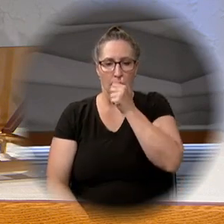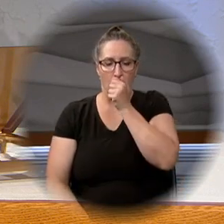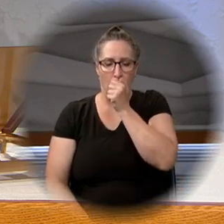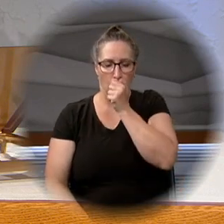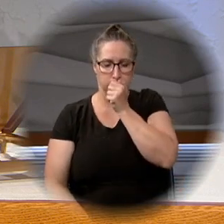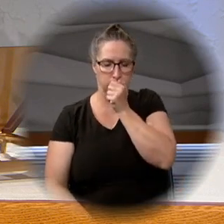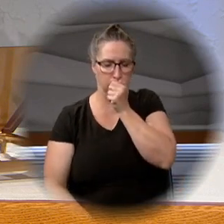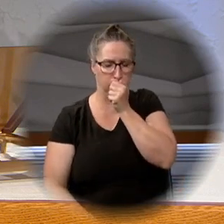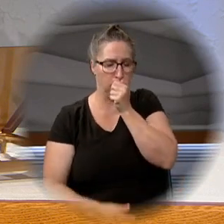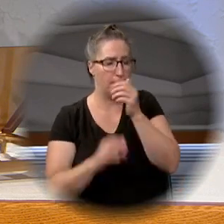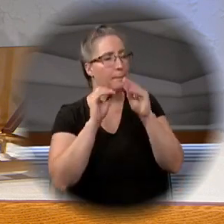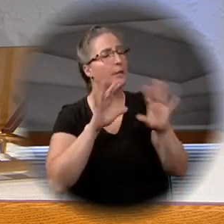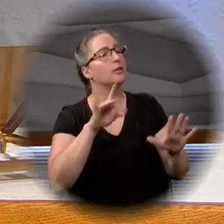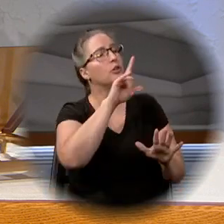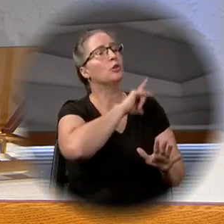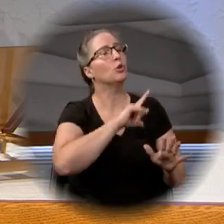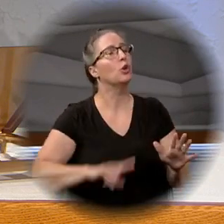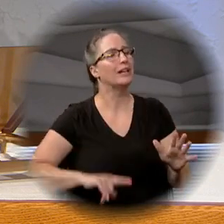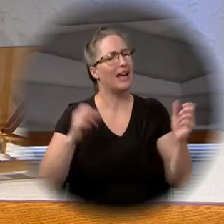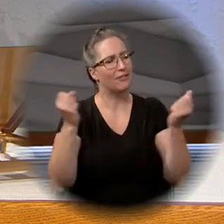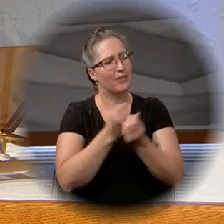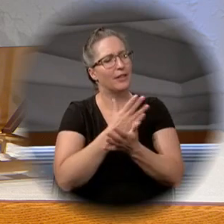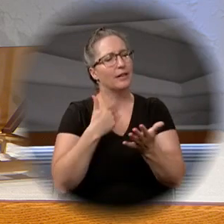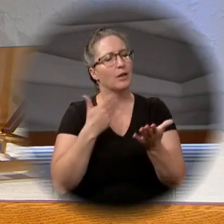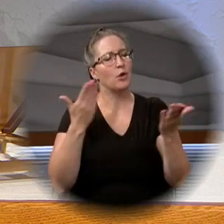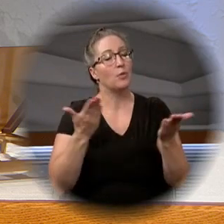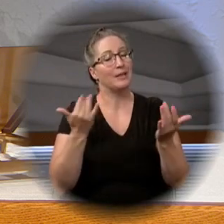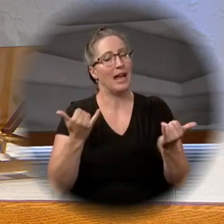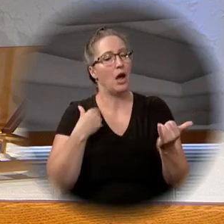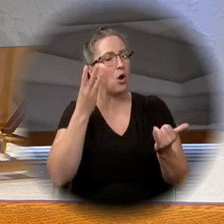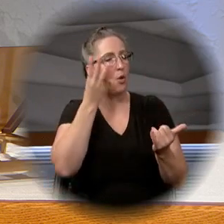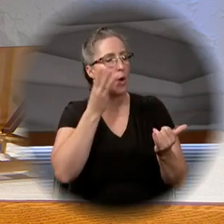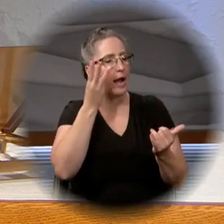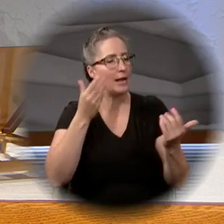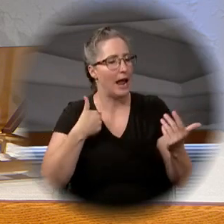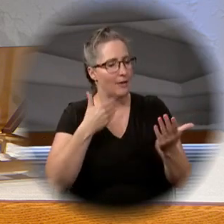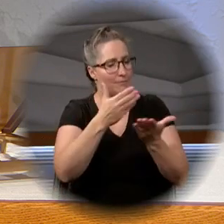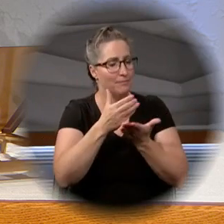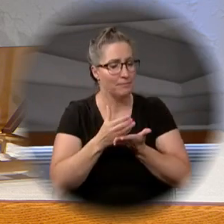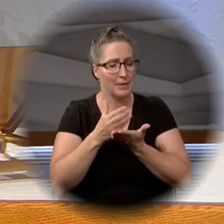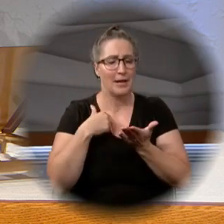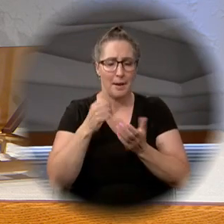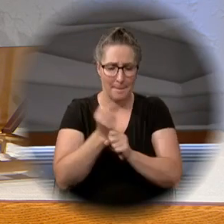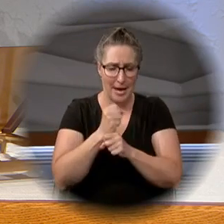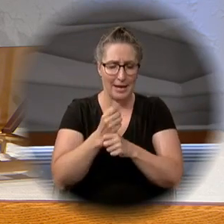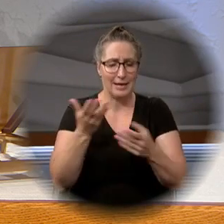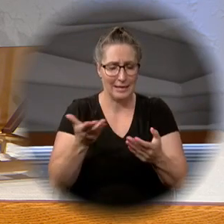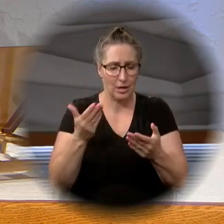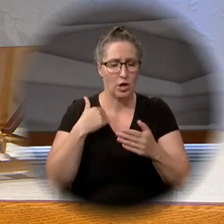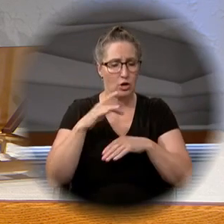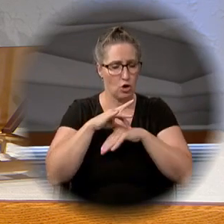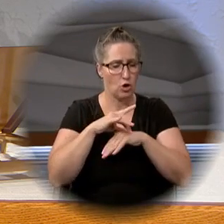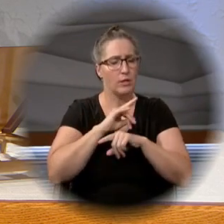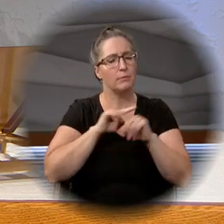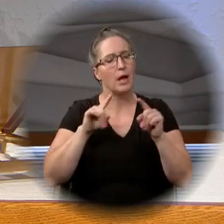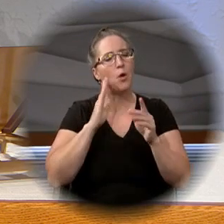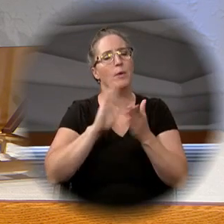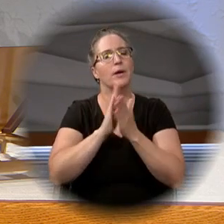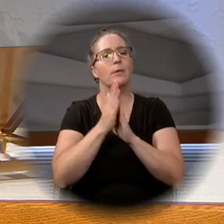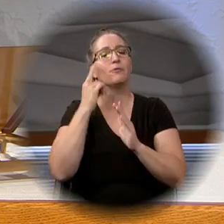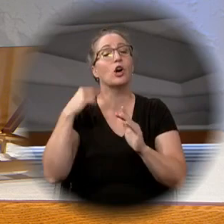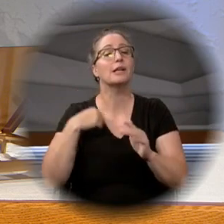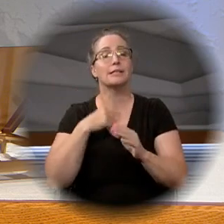Blessed are you, Lord God of all creation, for through your goodness we have received the wine we offer you, fruit of the vine and work of human hands. It will become